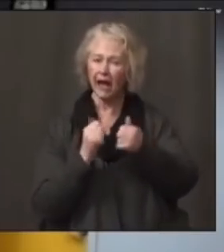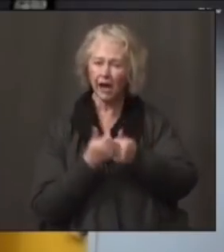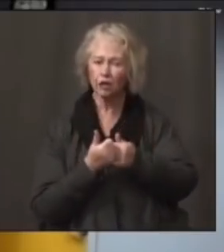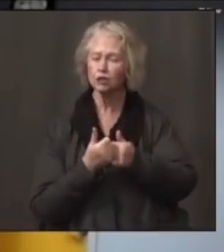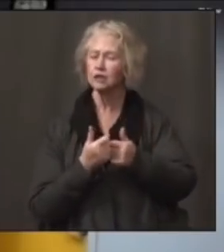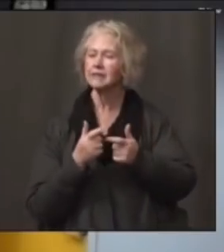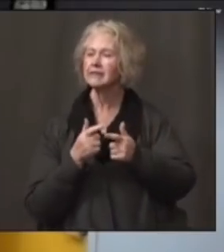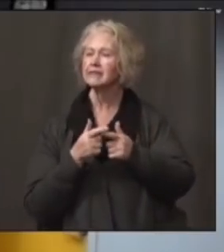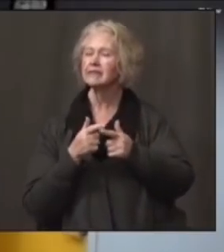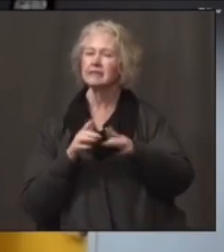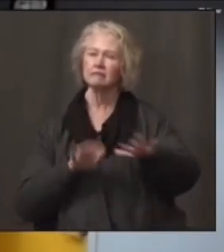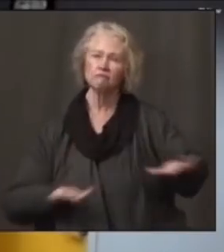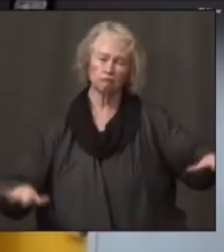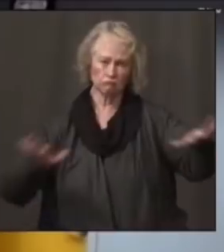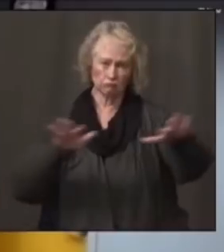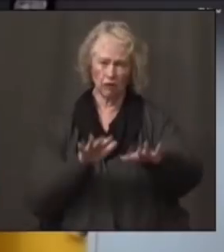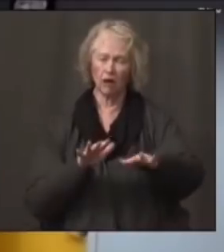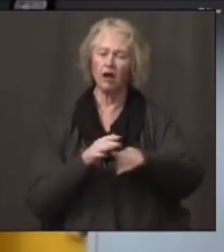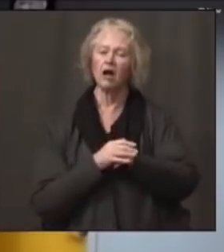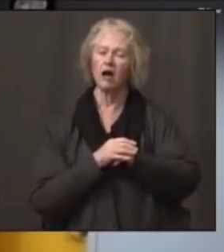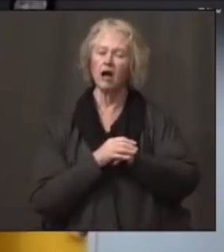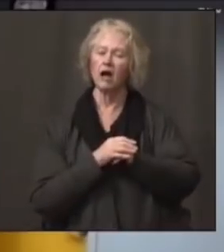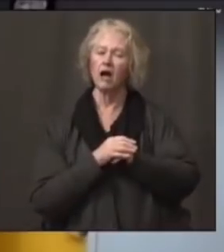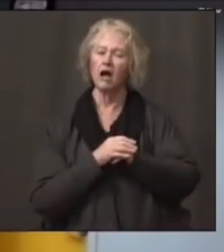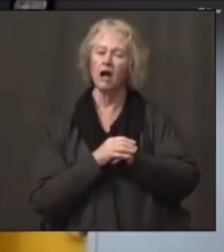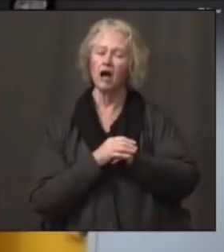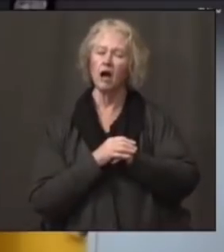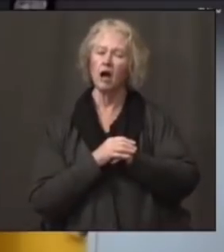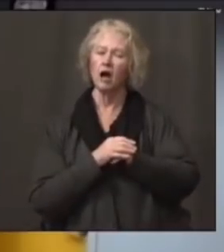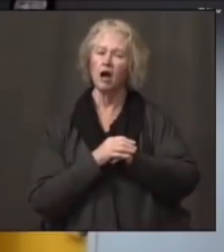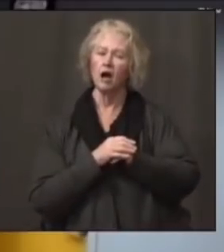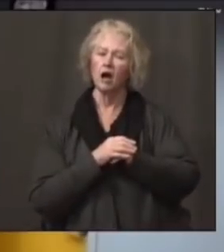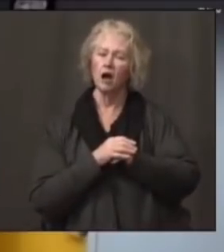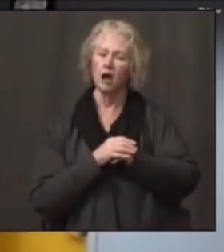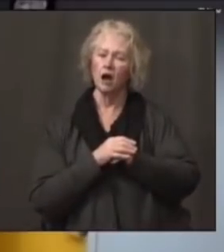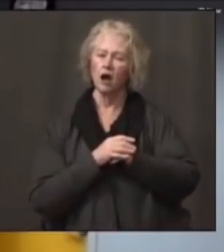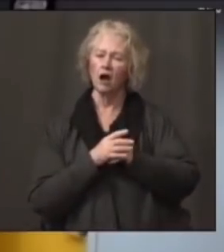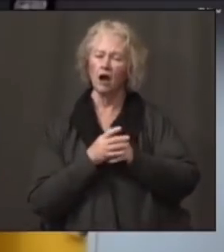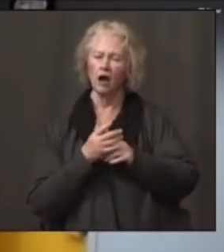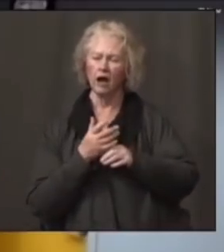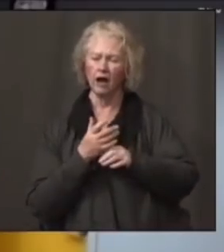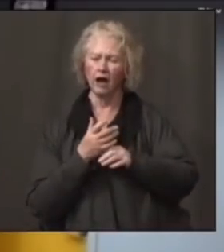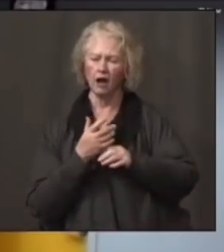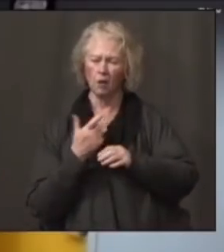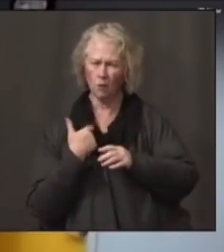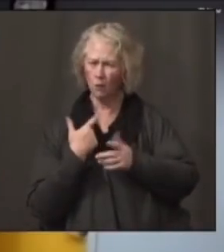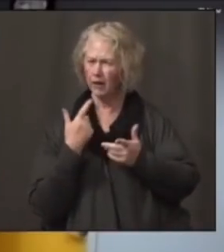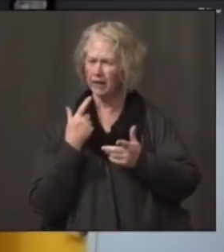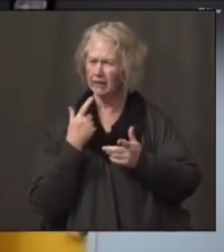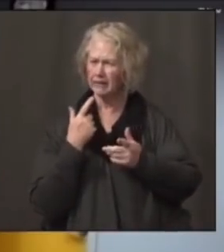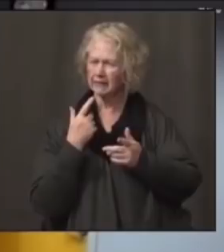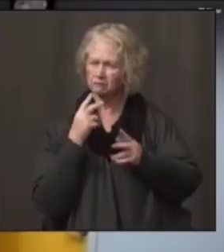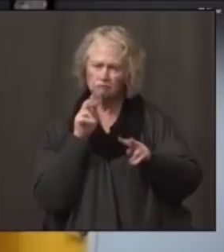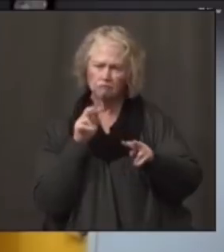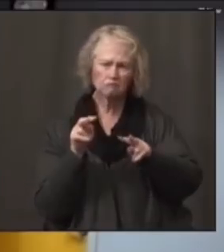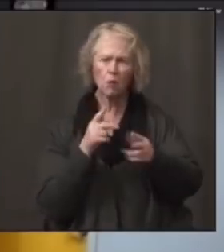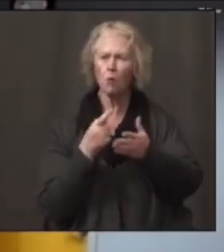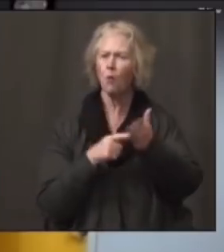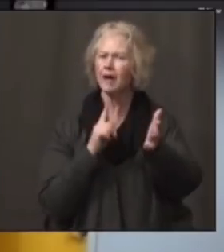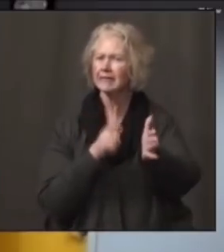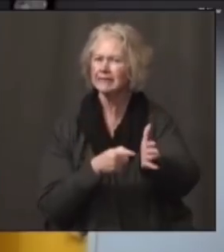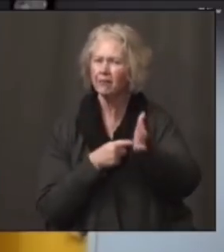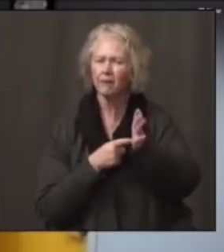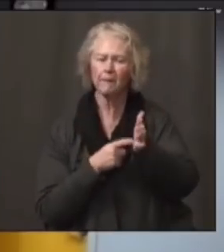EOC. And, we've been talking about how do we get more technologically advanced and move into